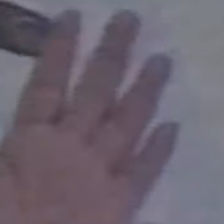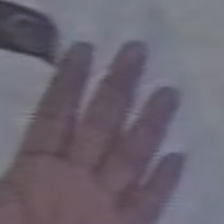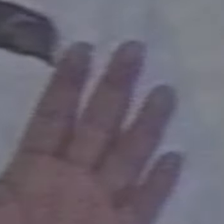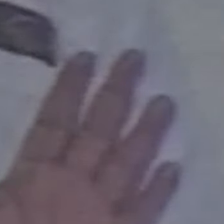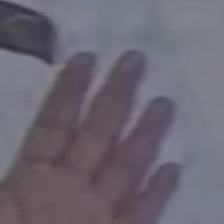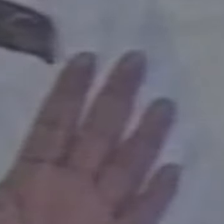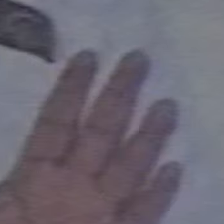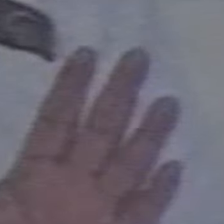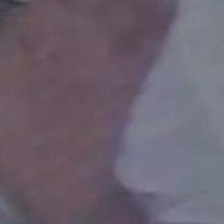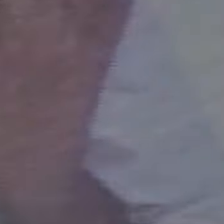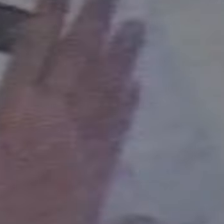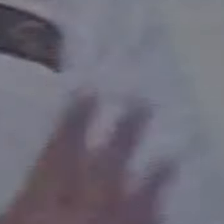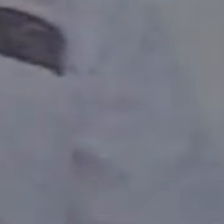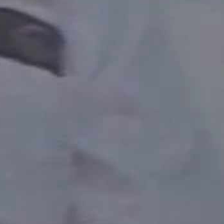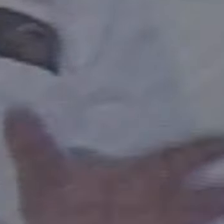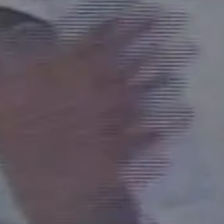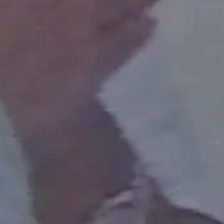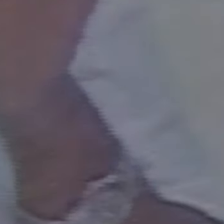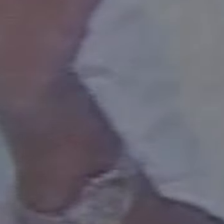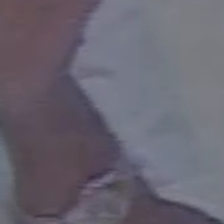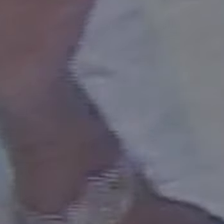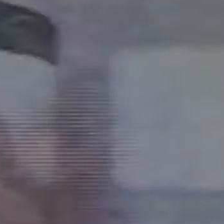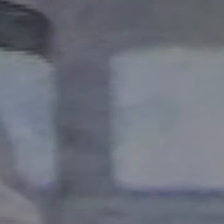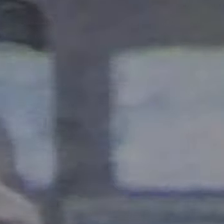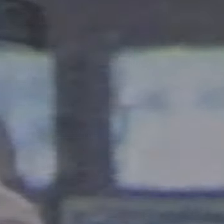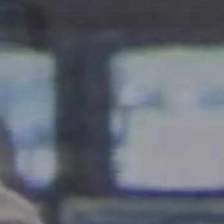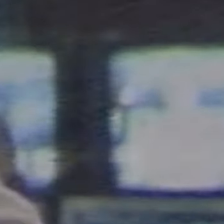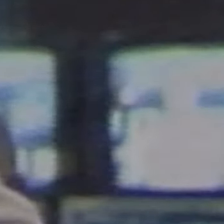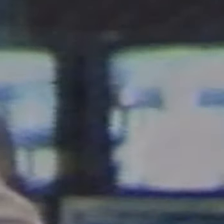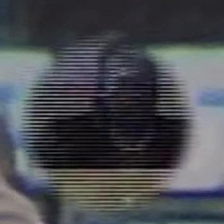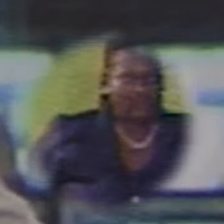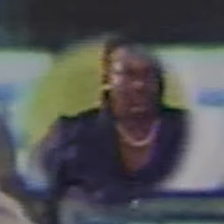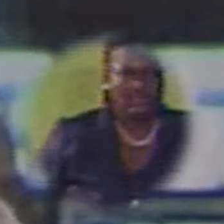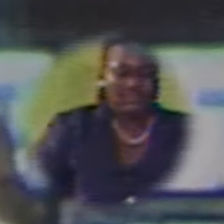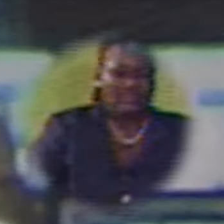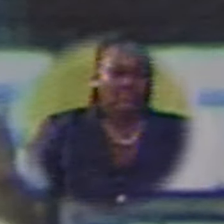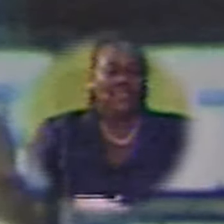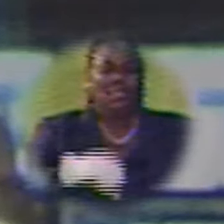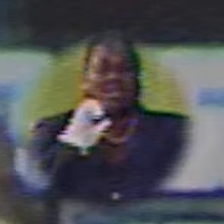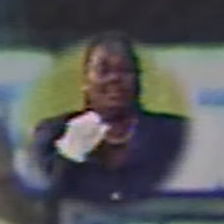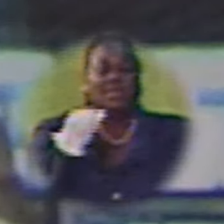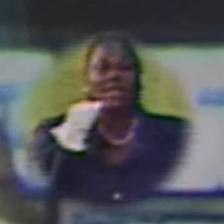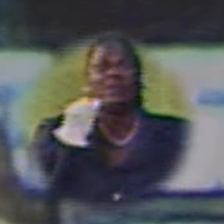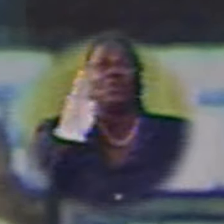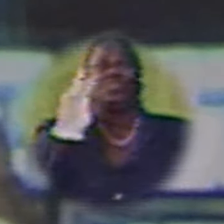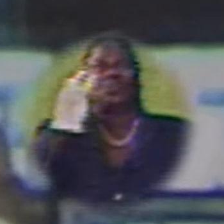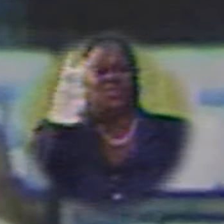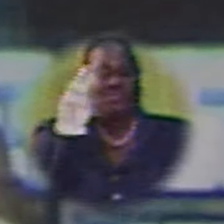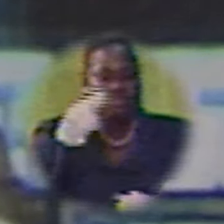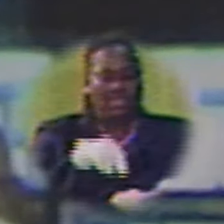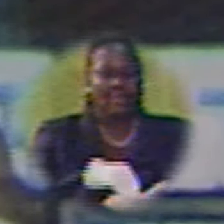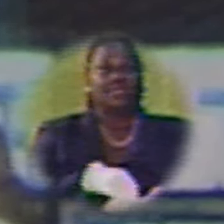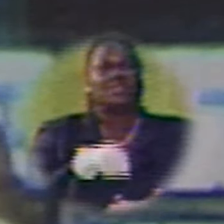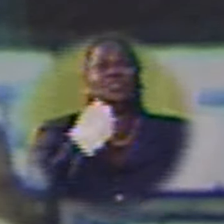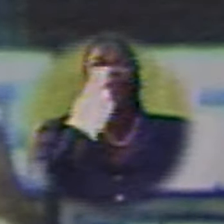you for registration is $100. Caribbean Agriculture Week 2012 will